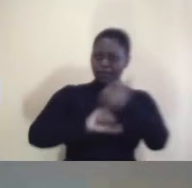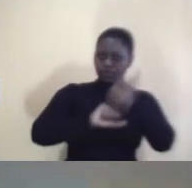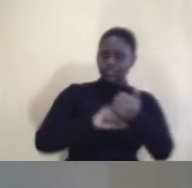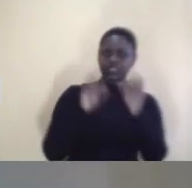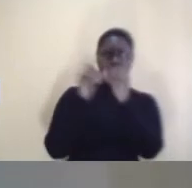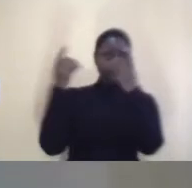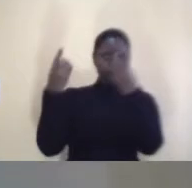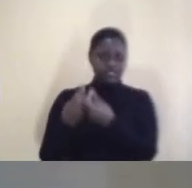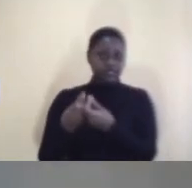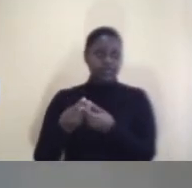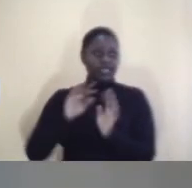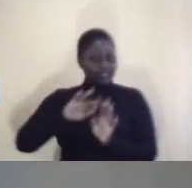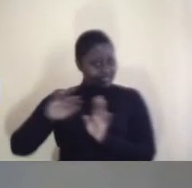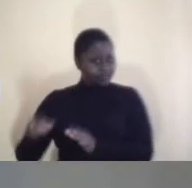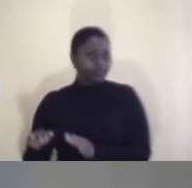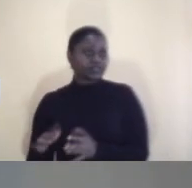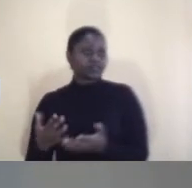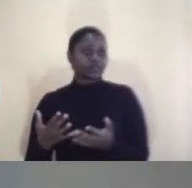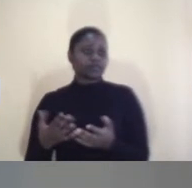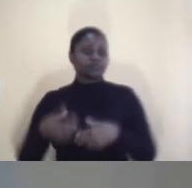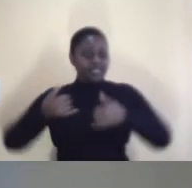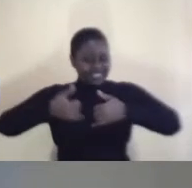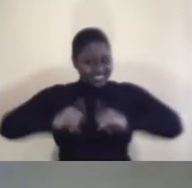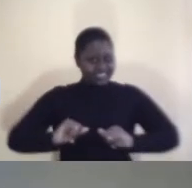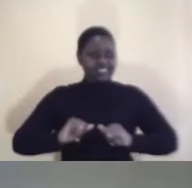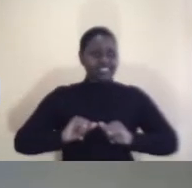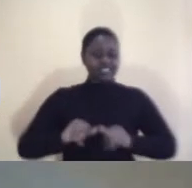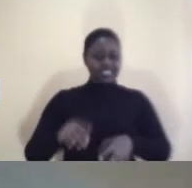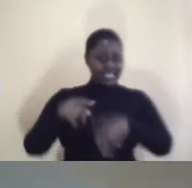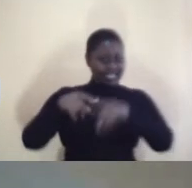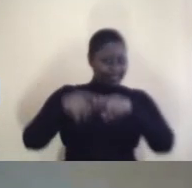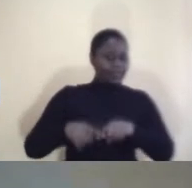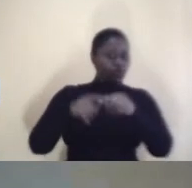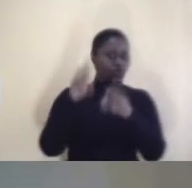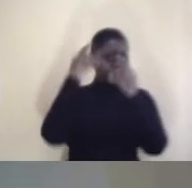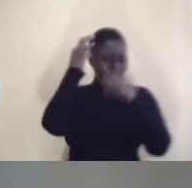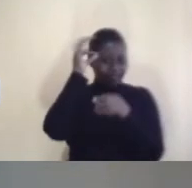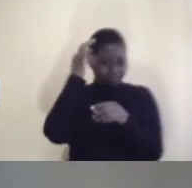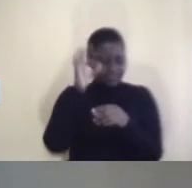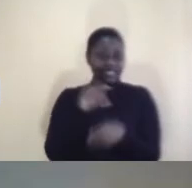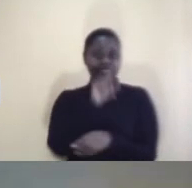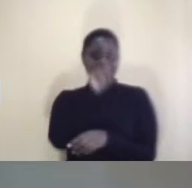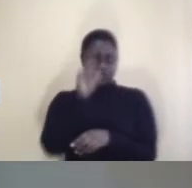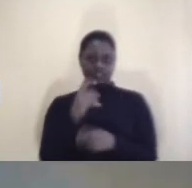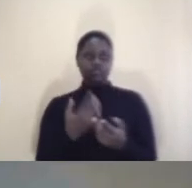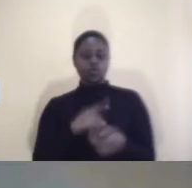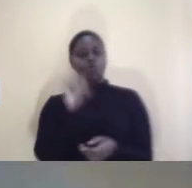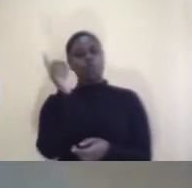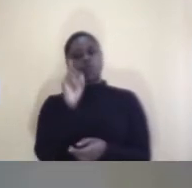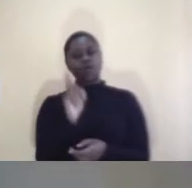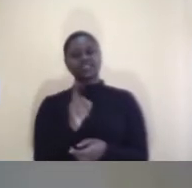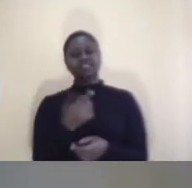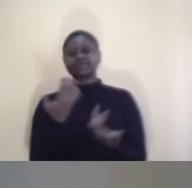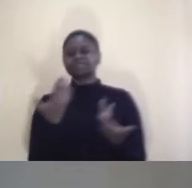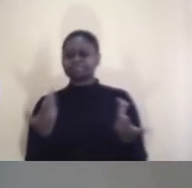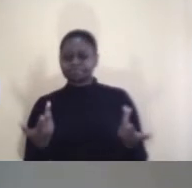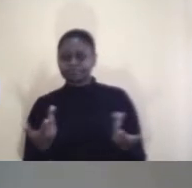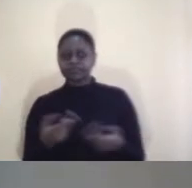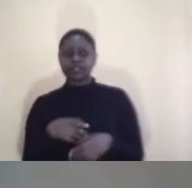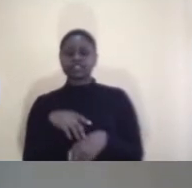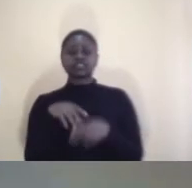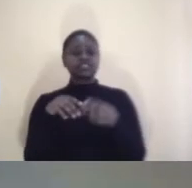department. The remaining 74% are still wholly reliant on government. This begs the question, what expertise are